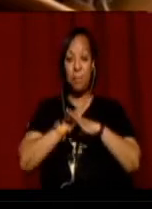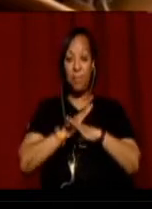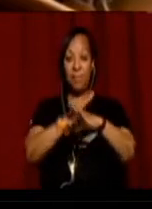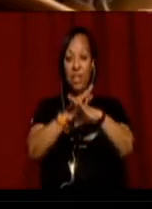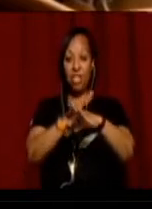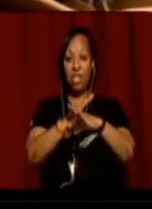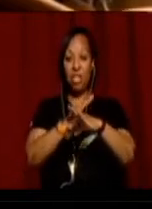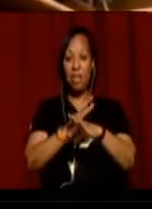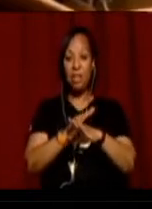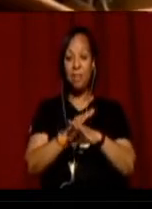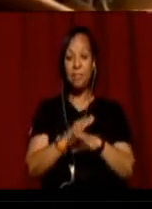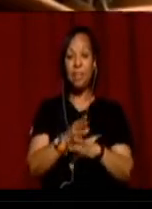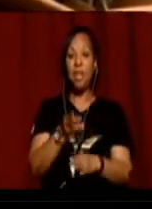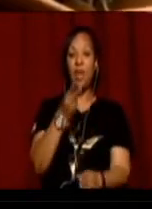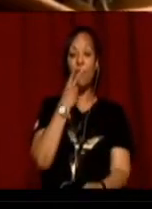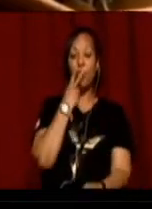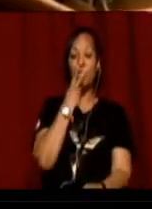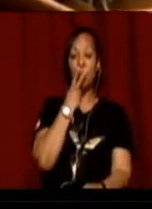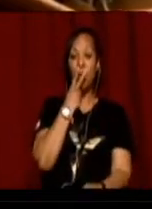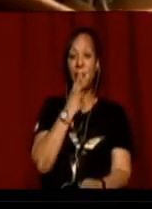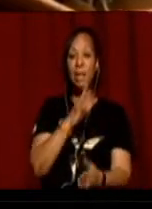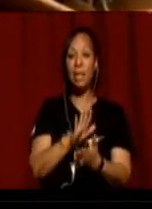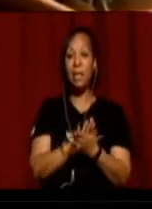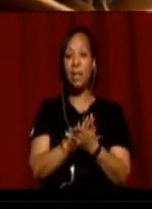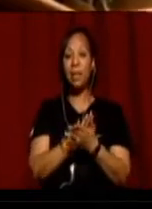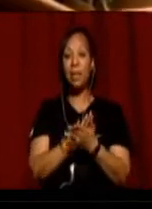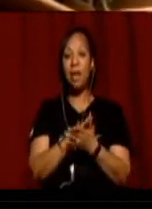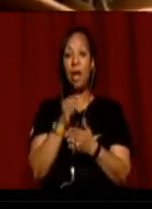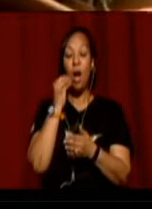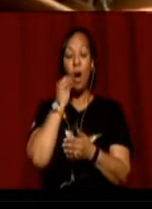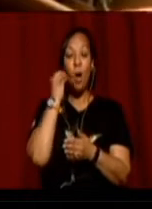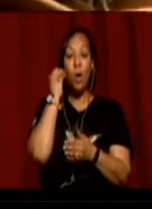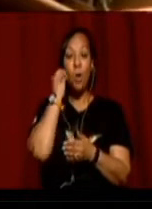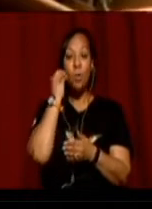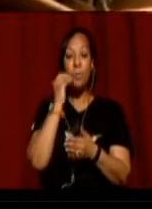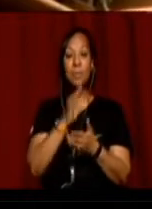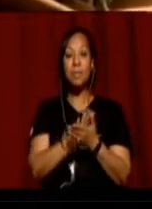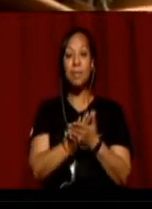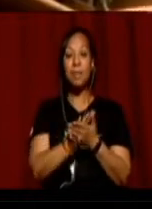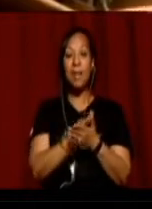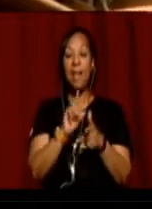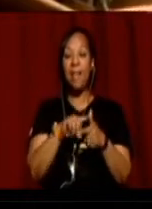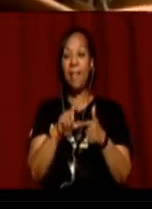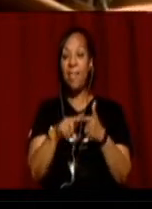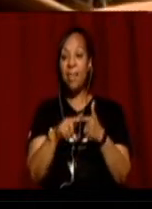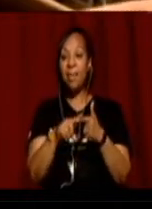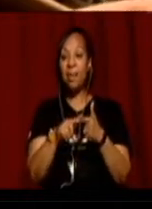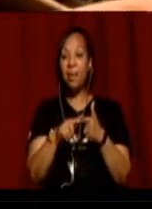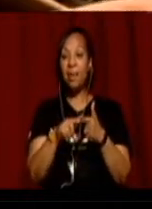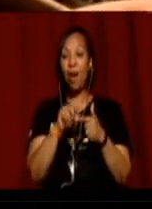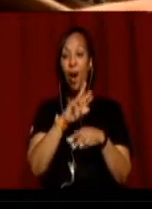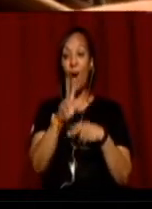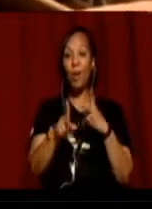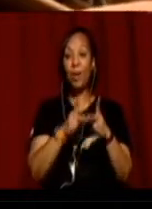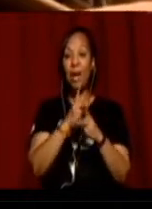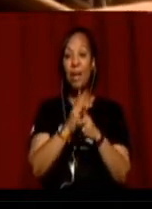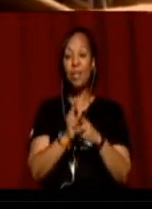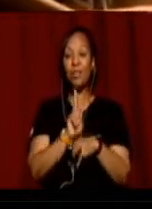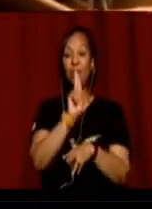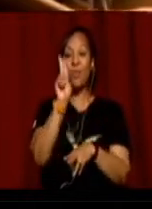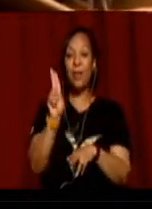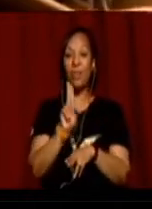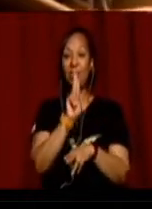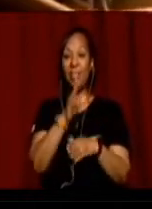programs, including smoking cessation, healthy homes, and then we do all kinds of